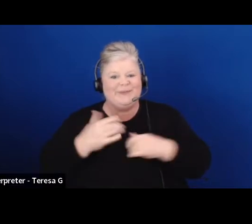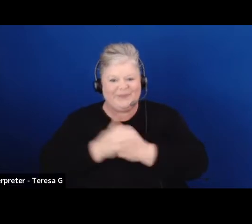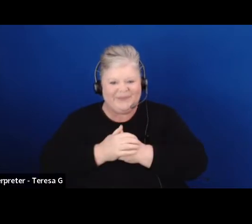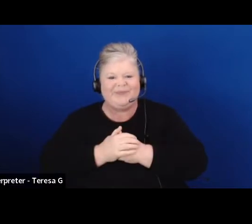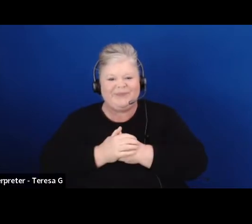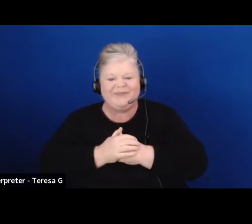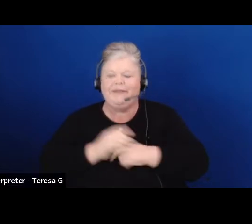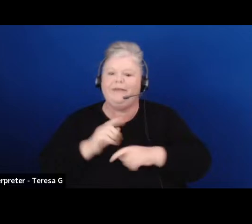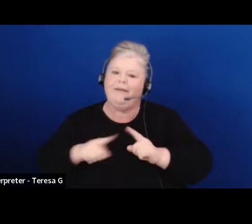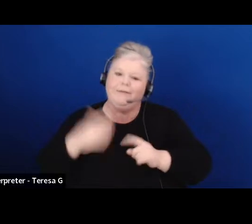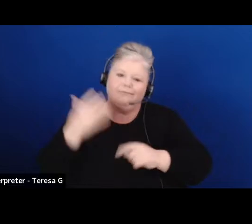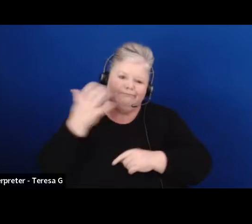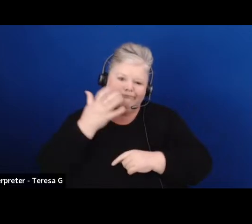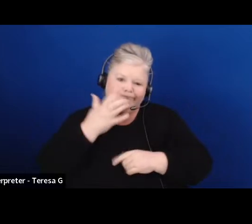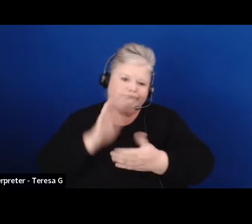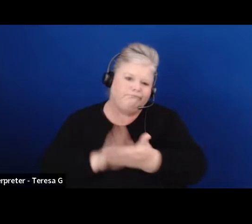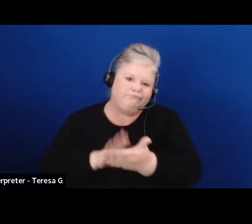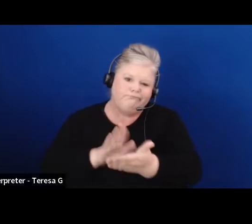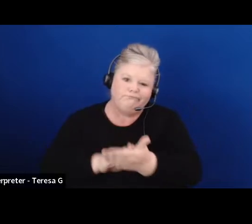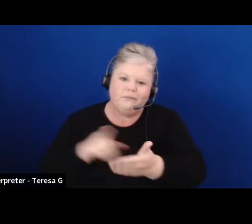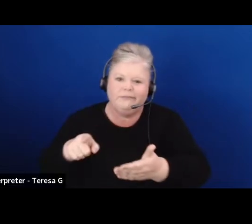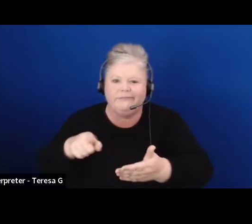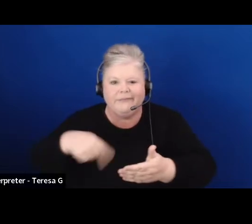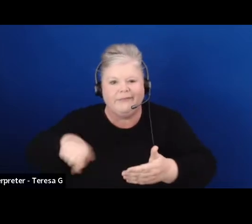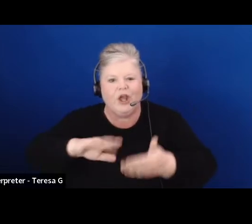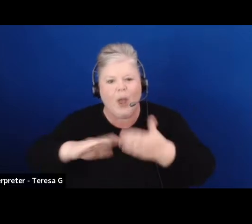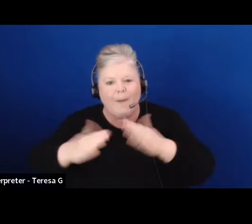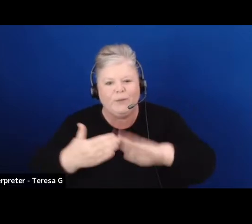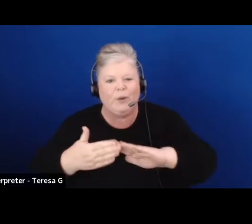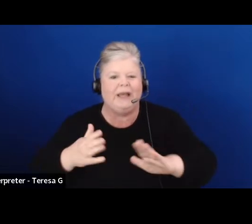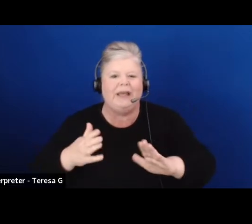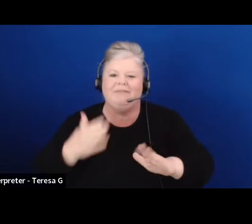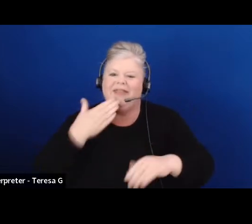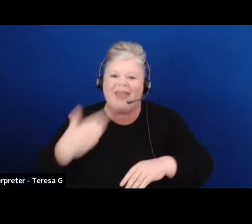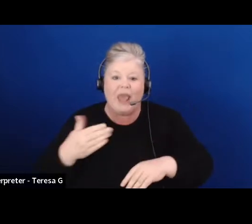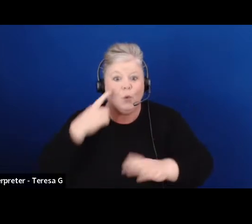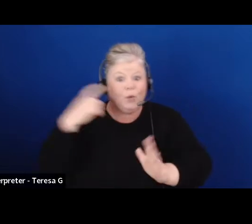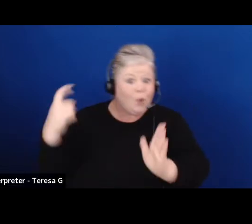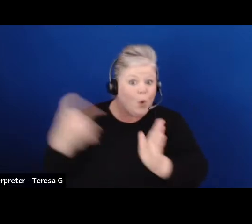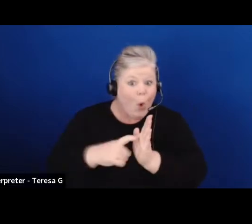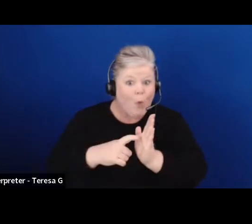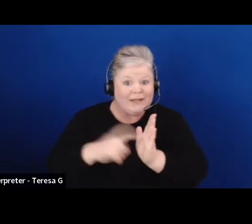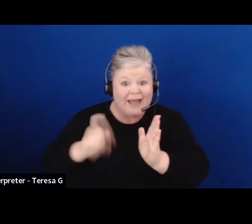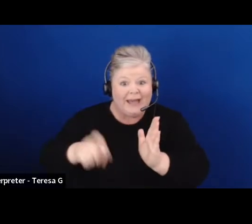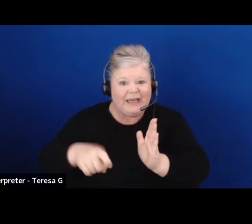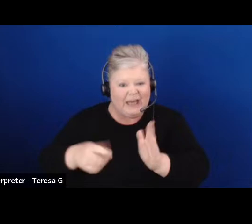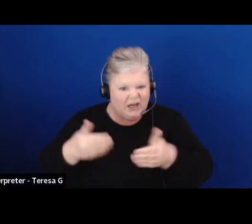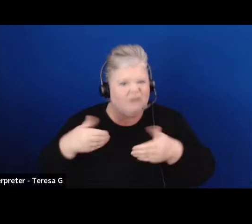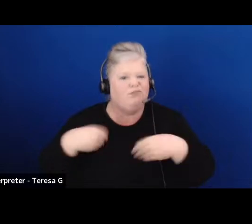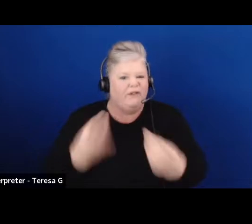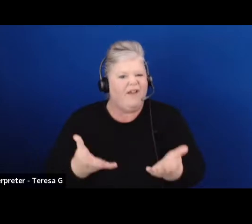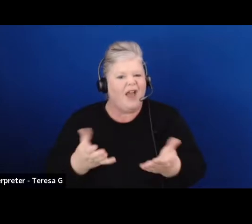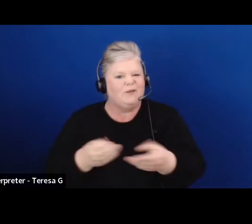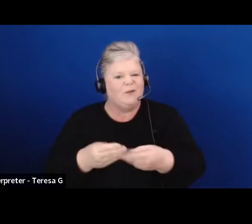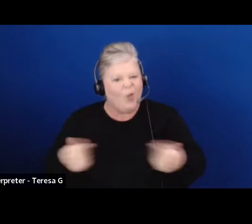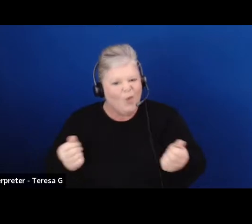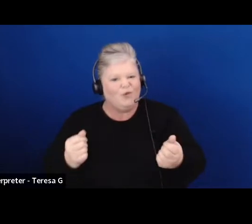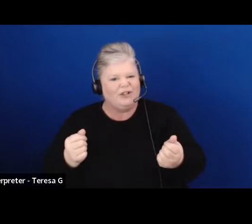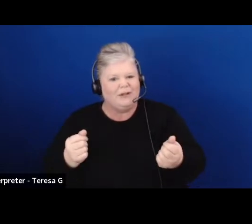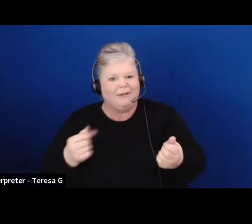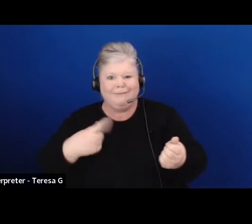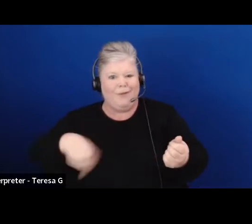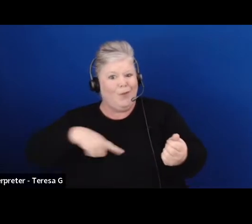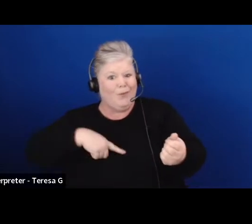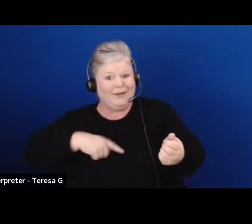But kudos to the people in our community who see a need and create a solution for it, because we can't do it